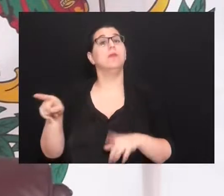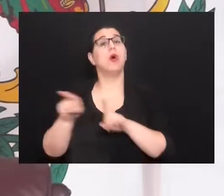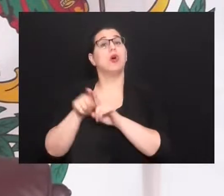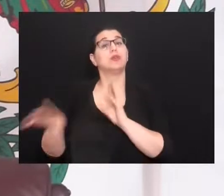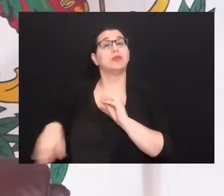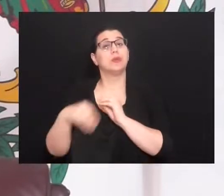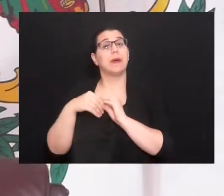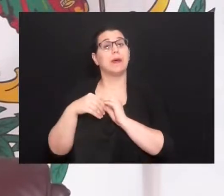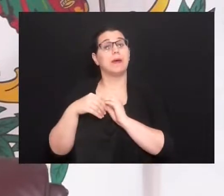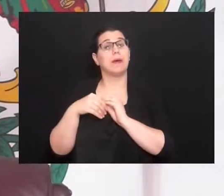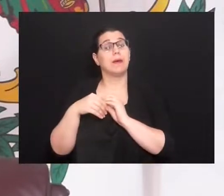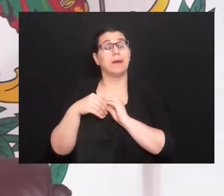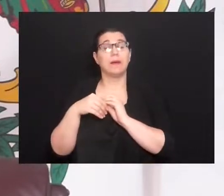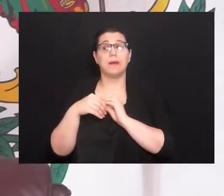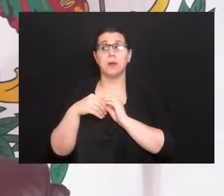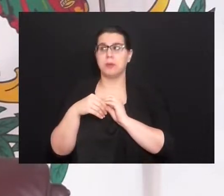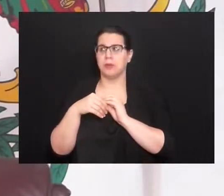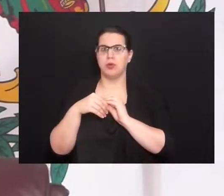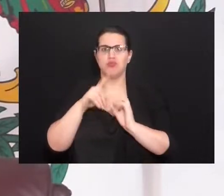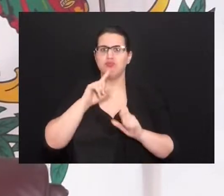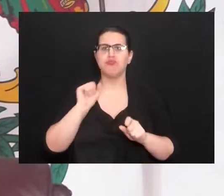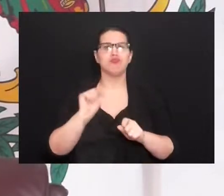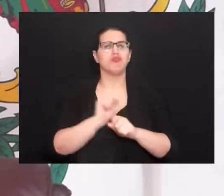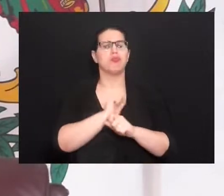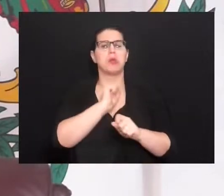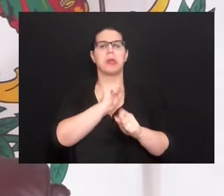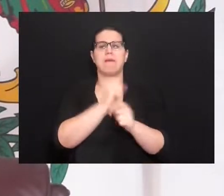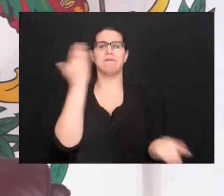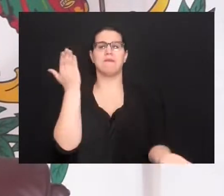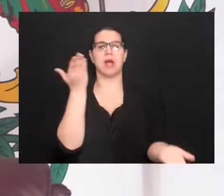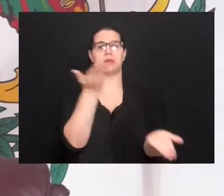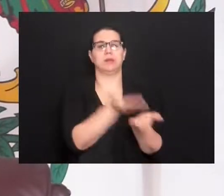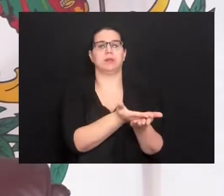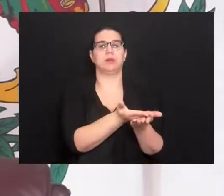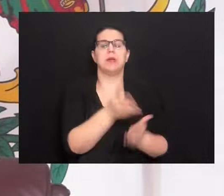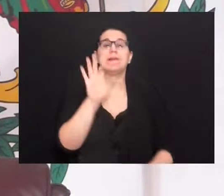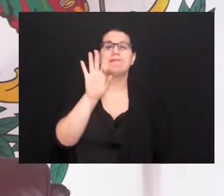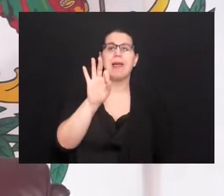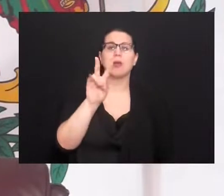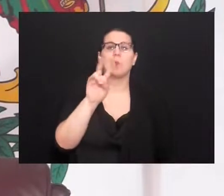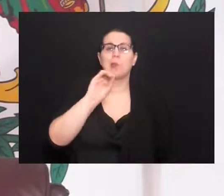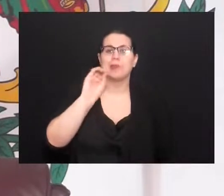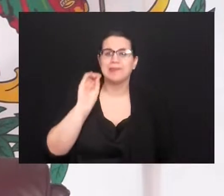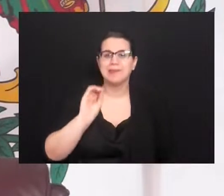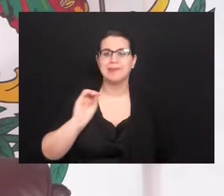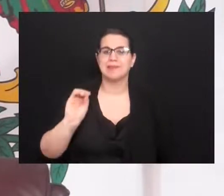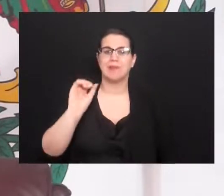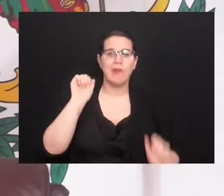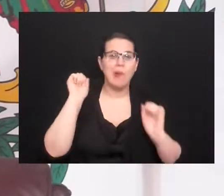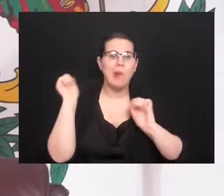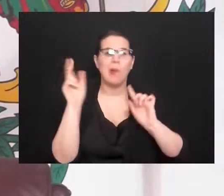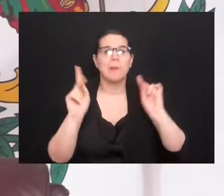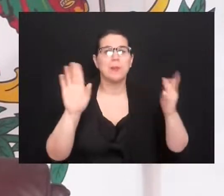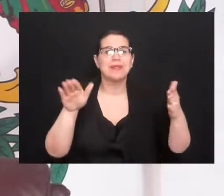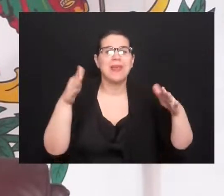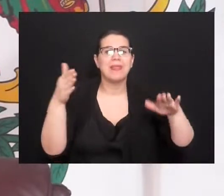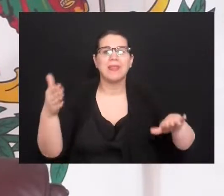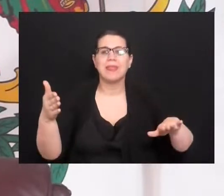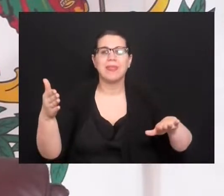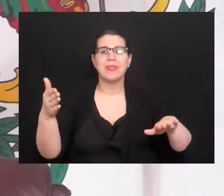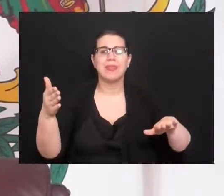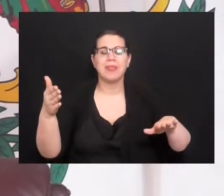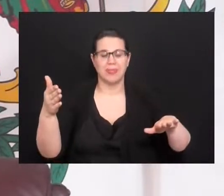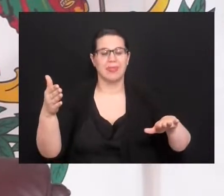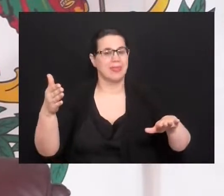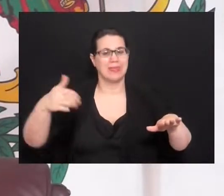that it is an absolute fact in West Virginia that 92% of the deaths have come from people that were